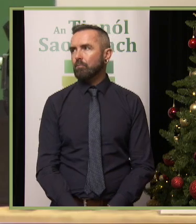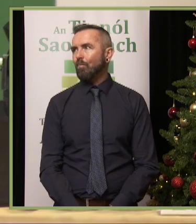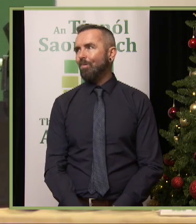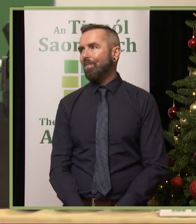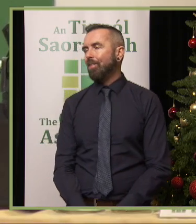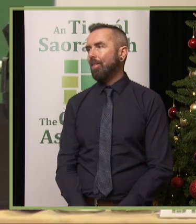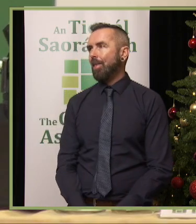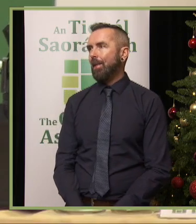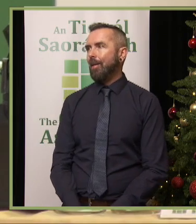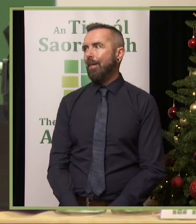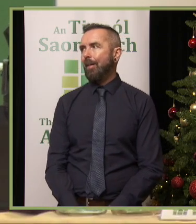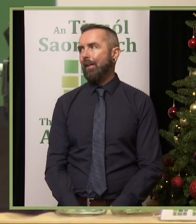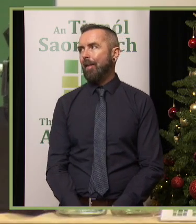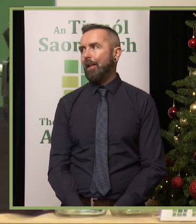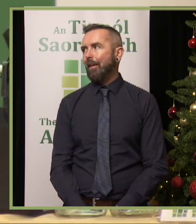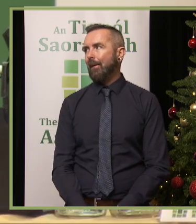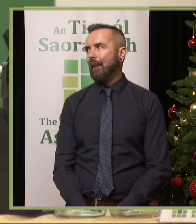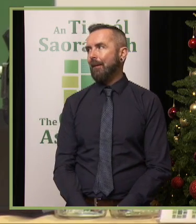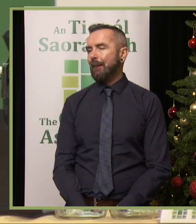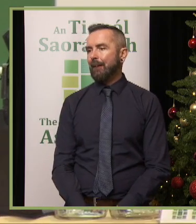Just the line, not the whole thing.